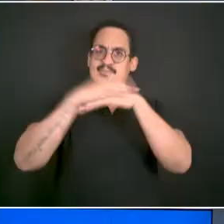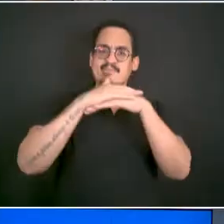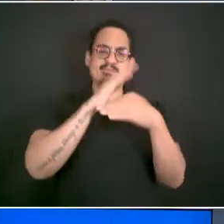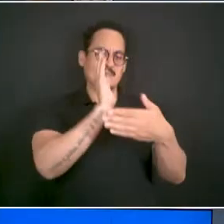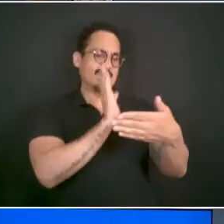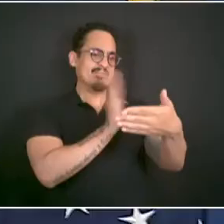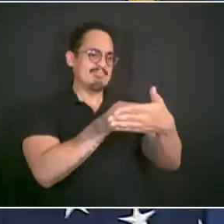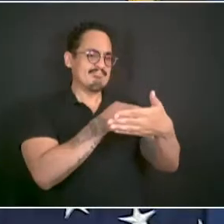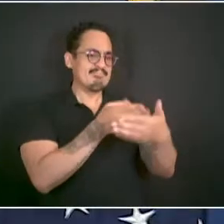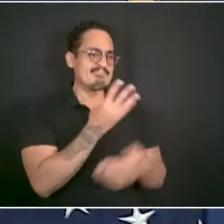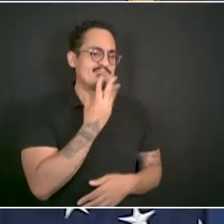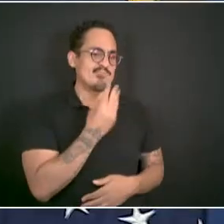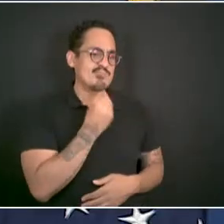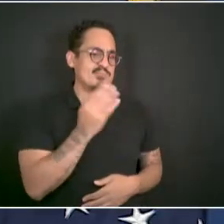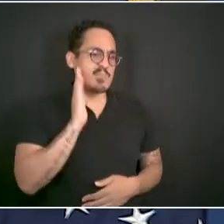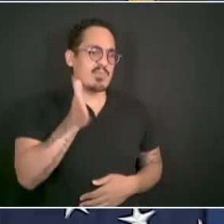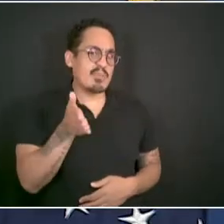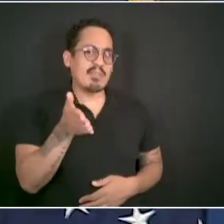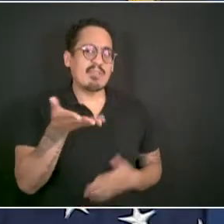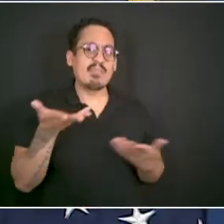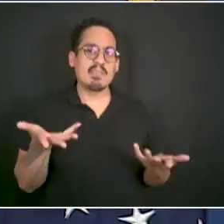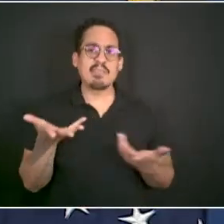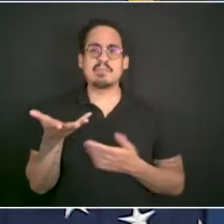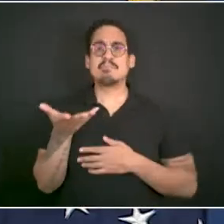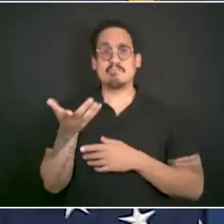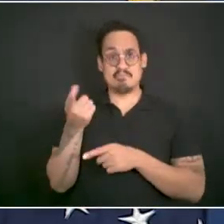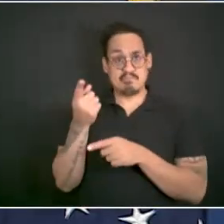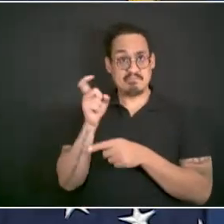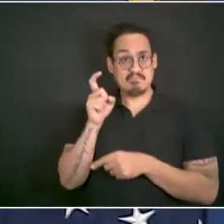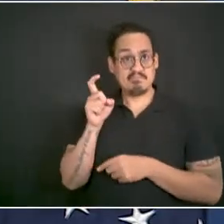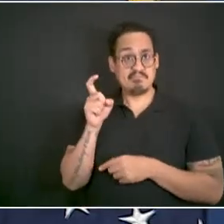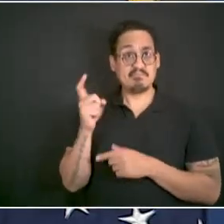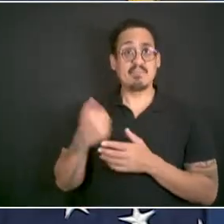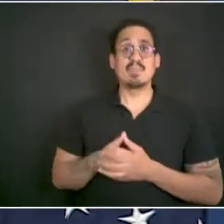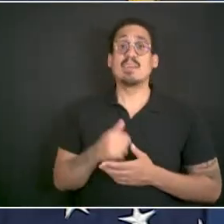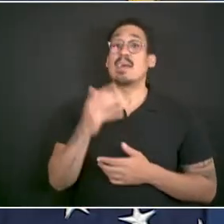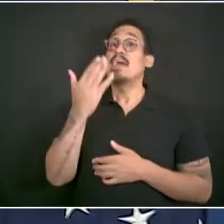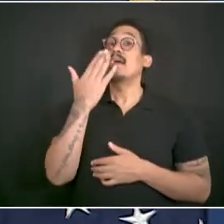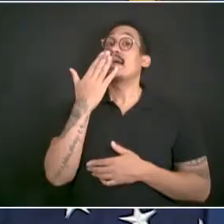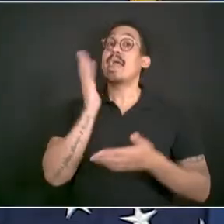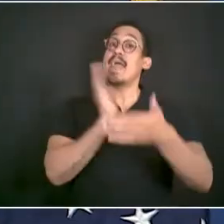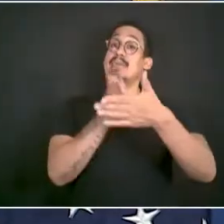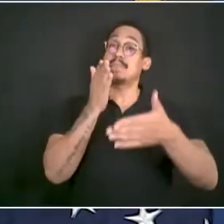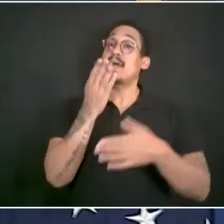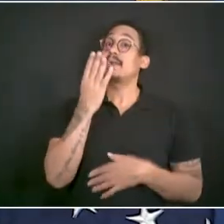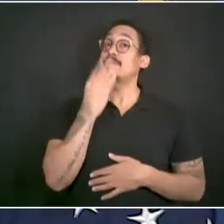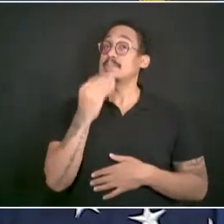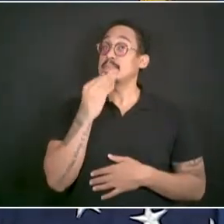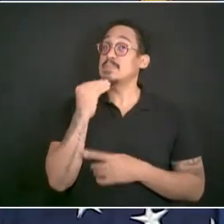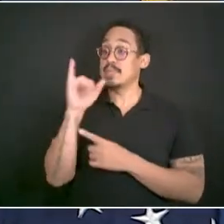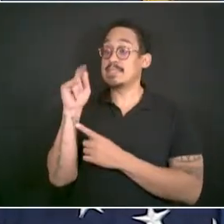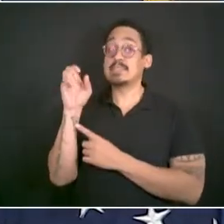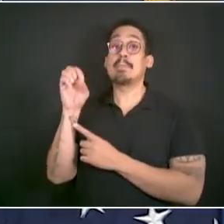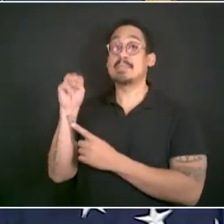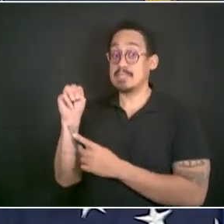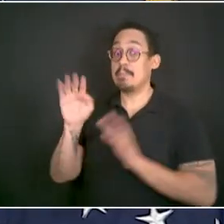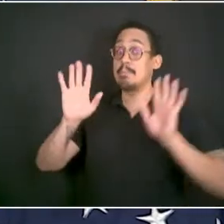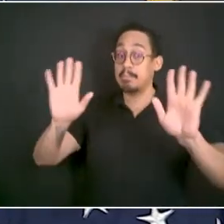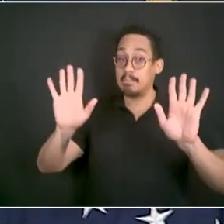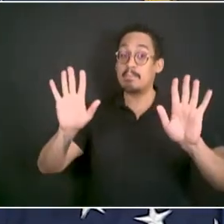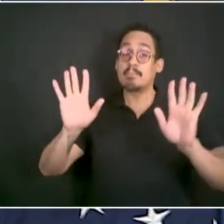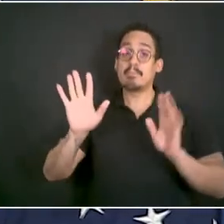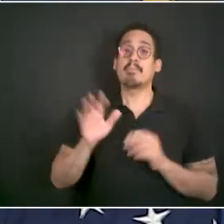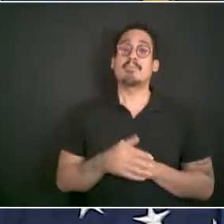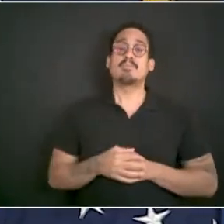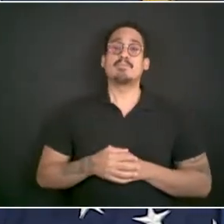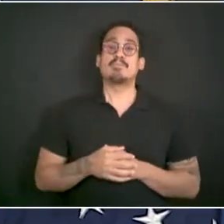think it's a level of anti-Semitism. For the first time in my lifetime, there is a level